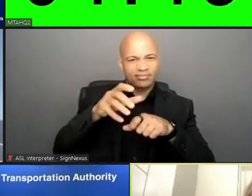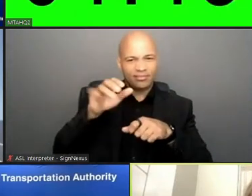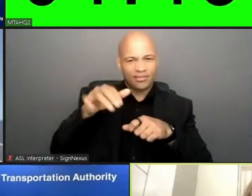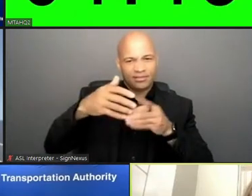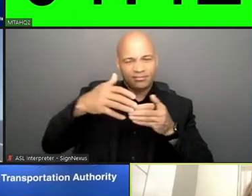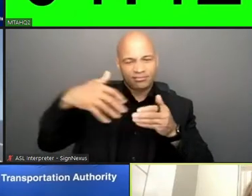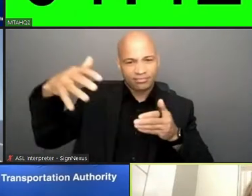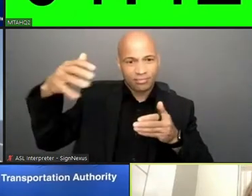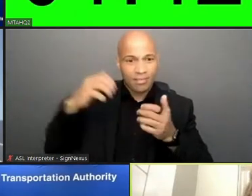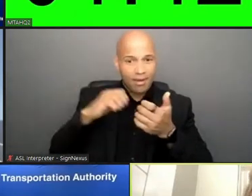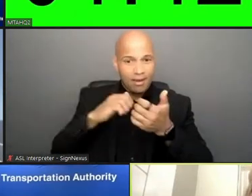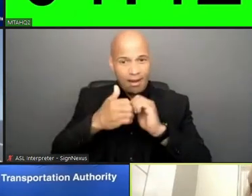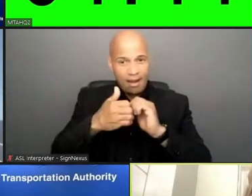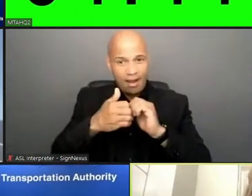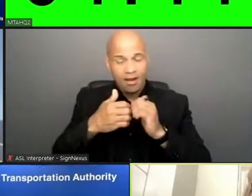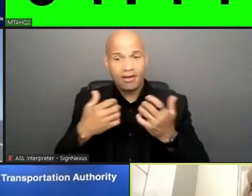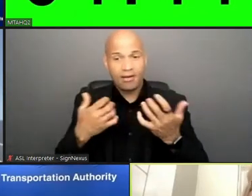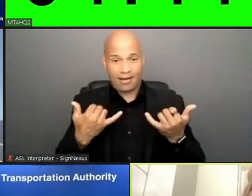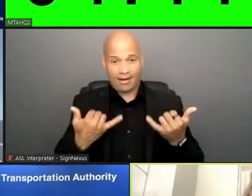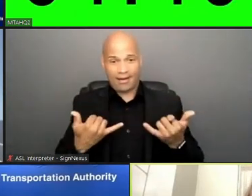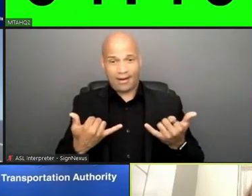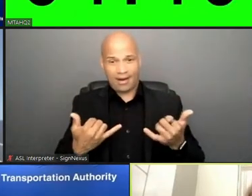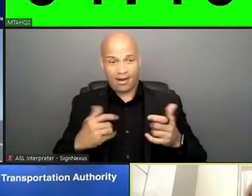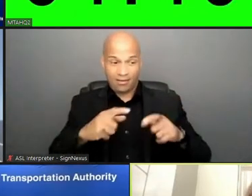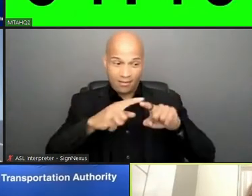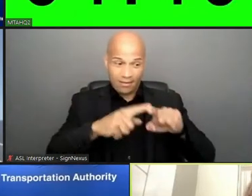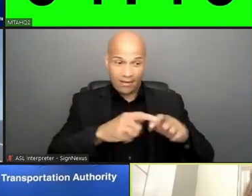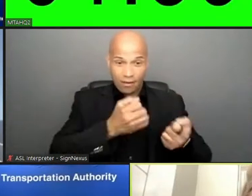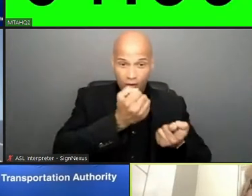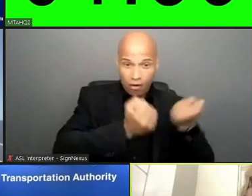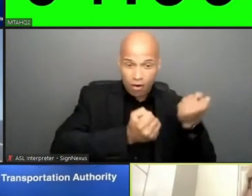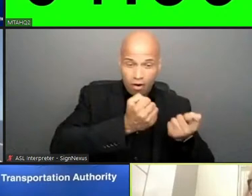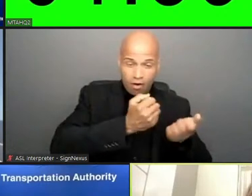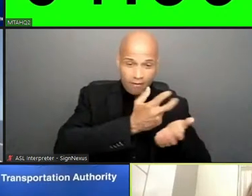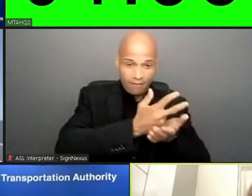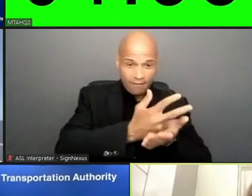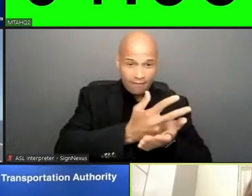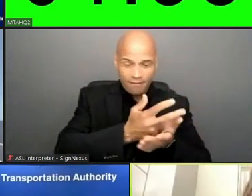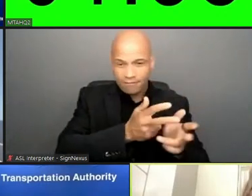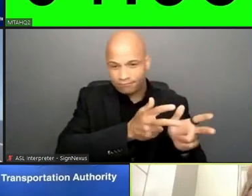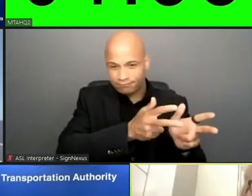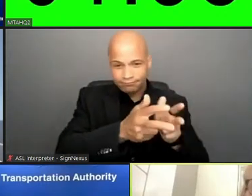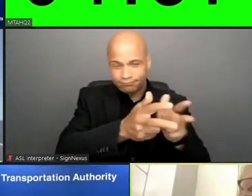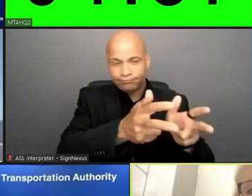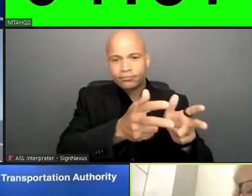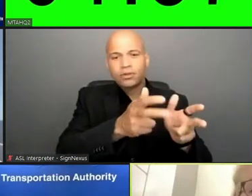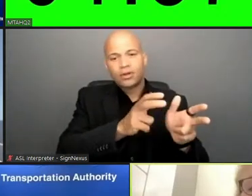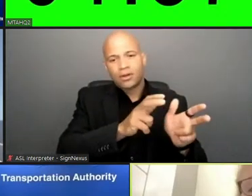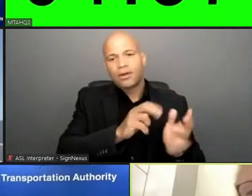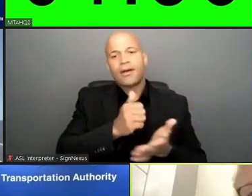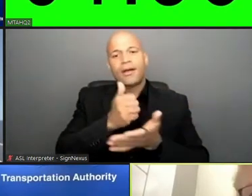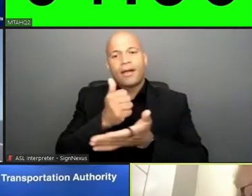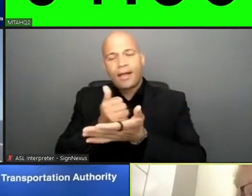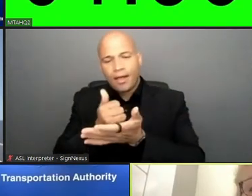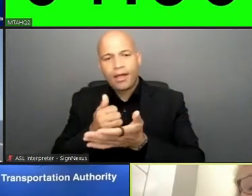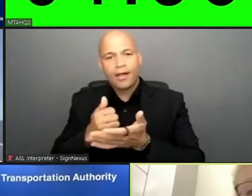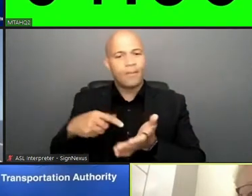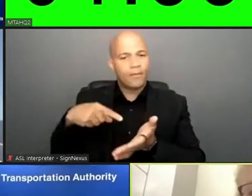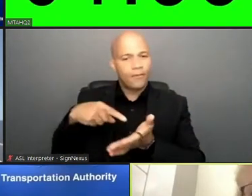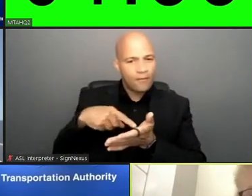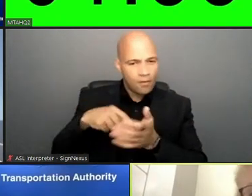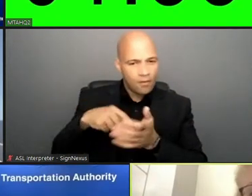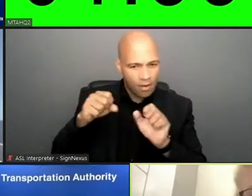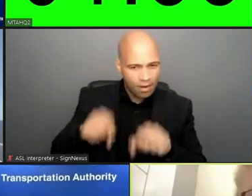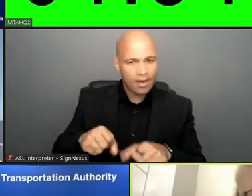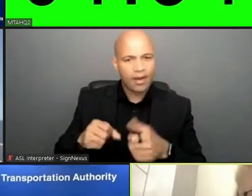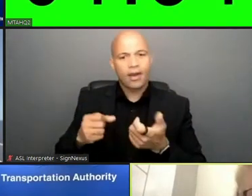dramatically shifting off our current Reliance on vehicles and making it possible for all New Yorkers to access affordable reliable and